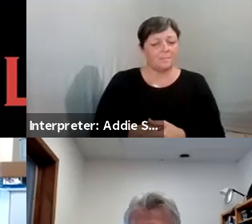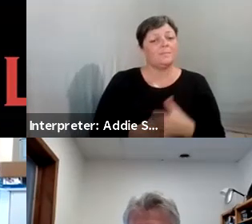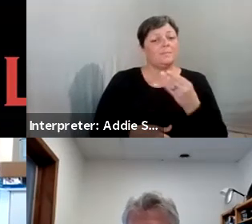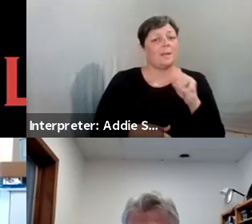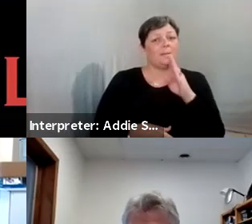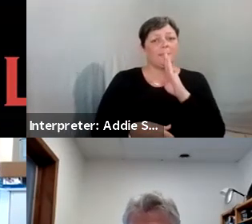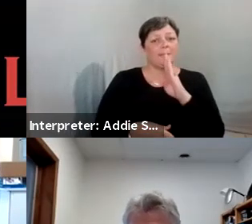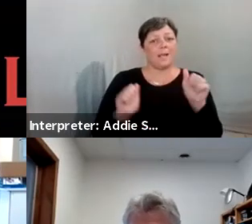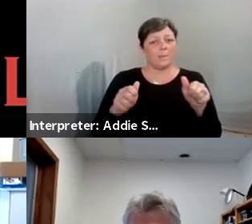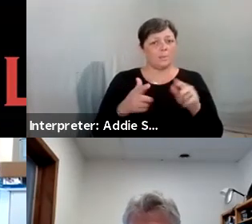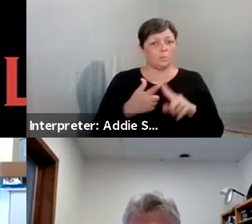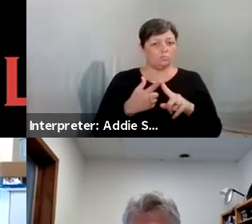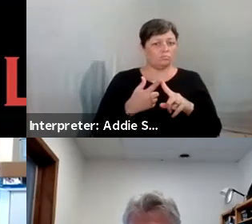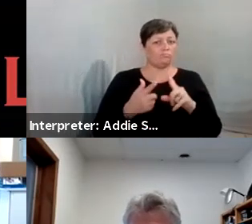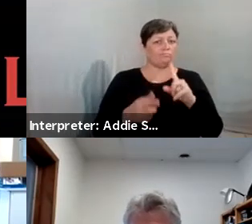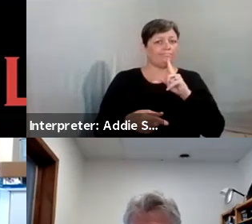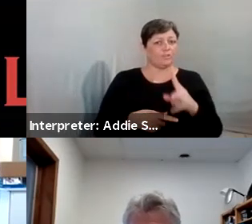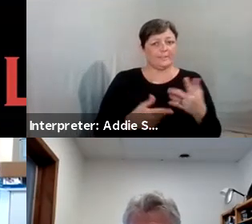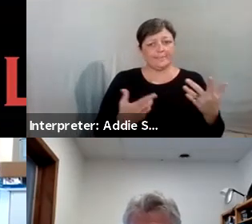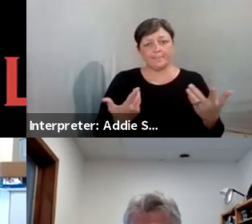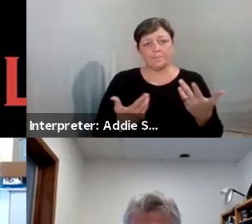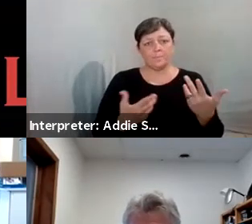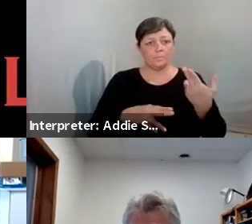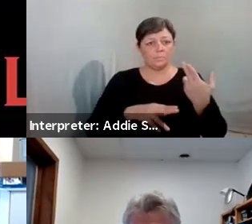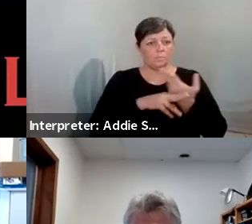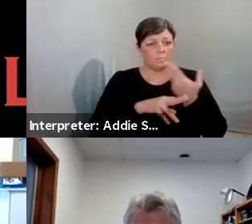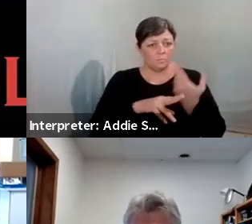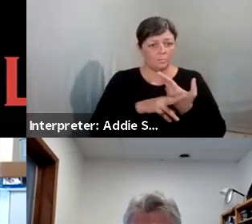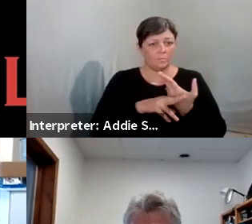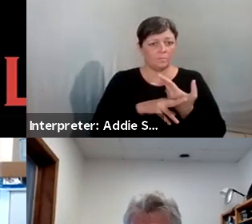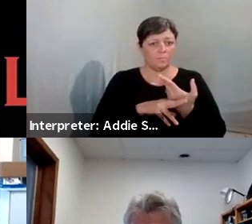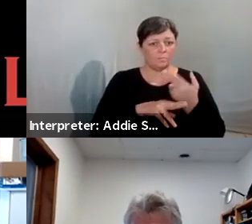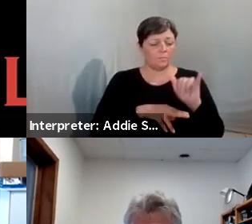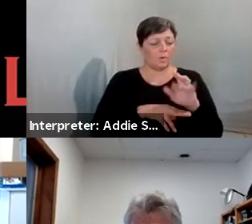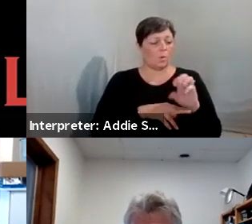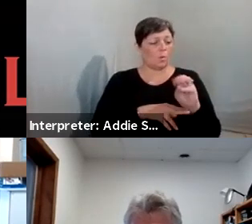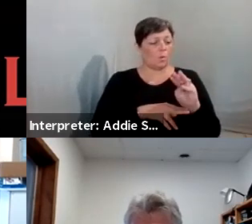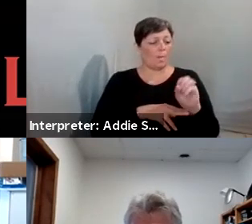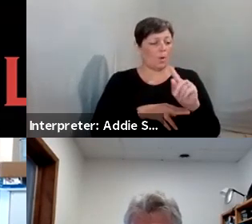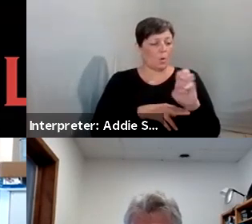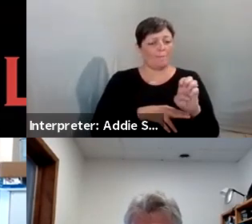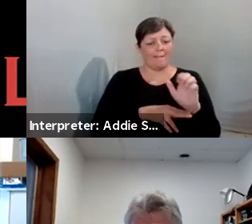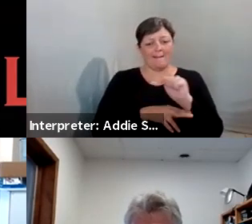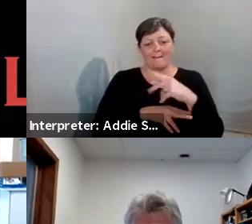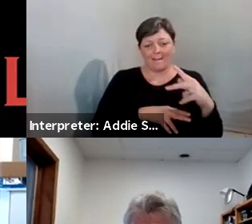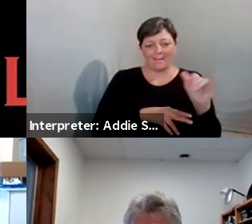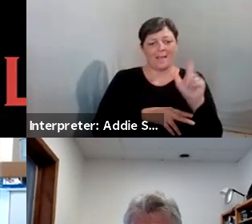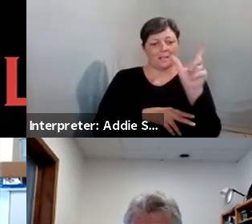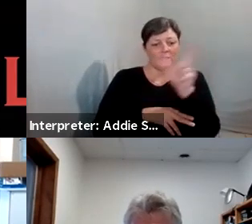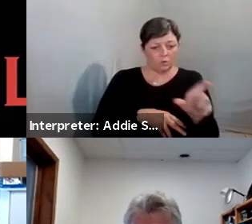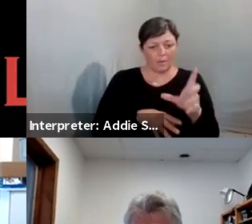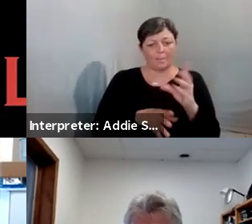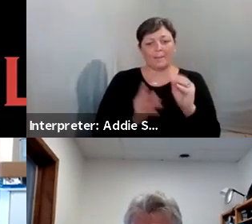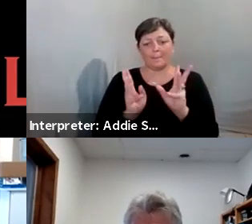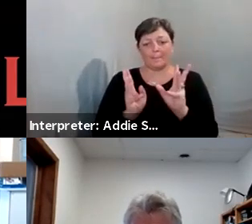able to really use the remote applications like Zoom and Meetup and